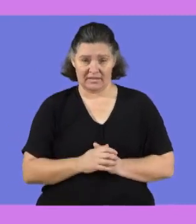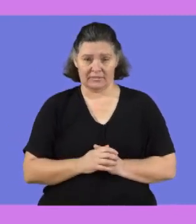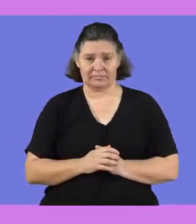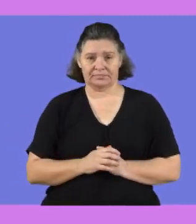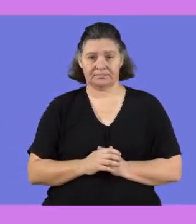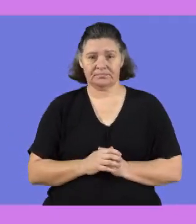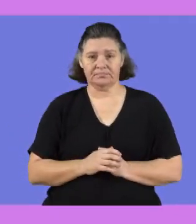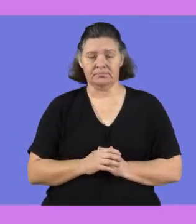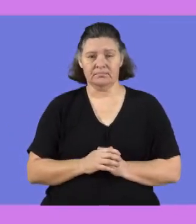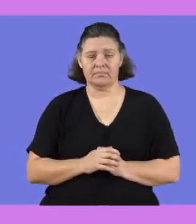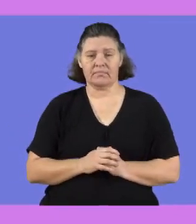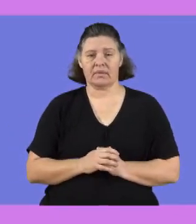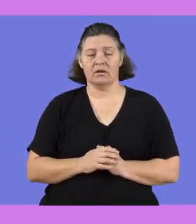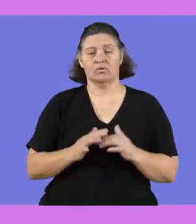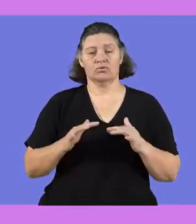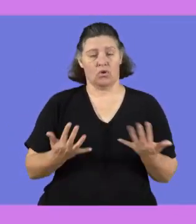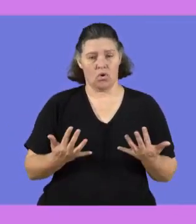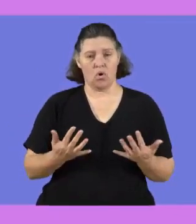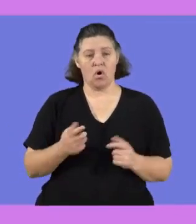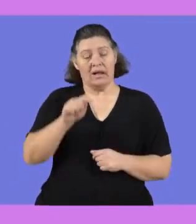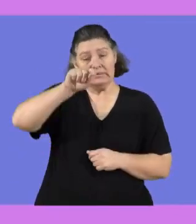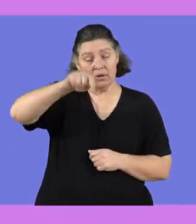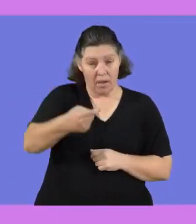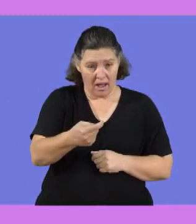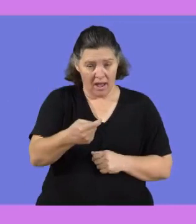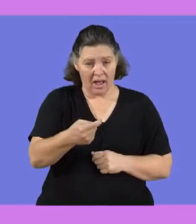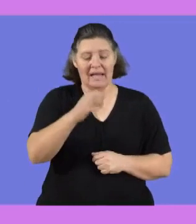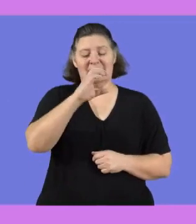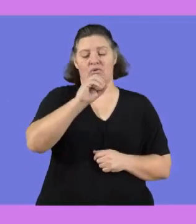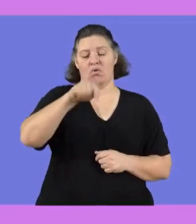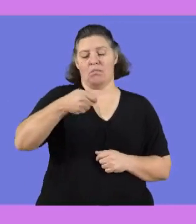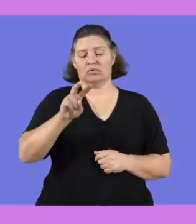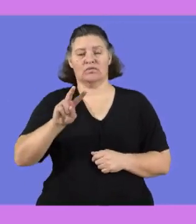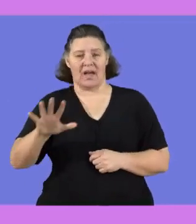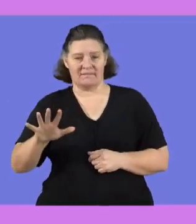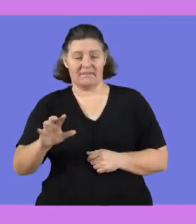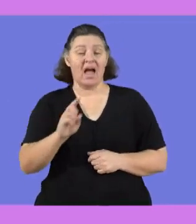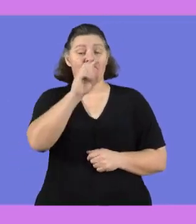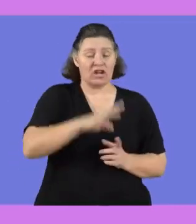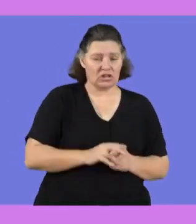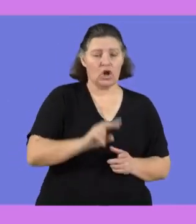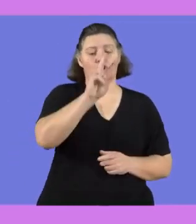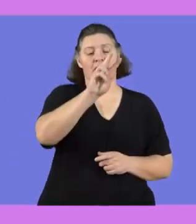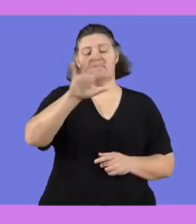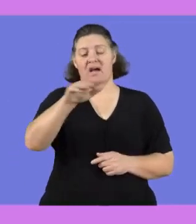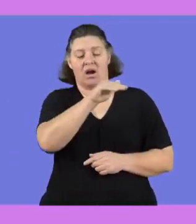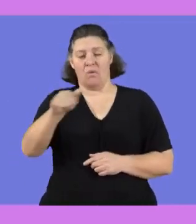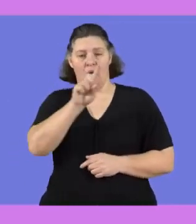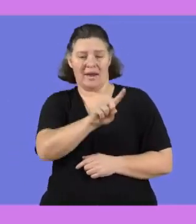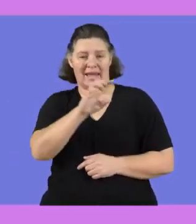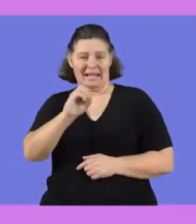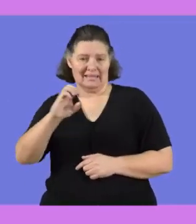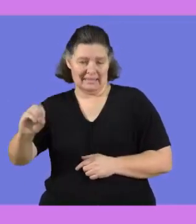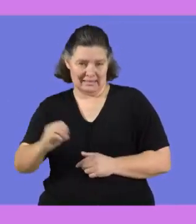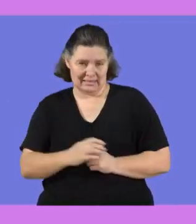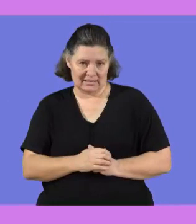is 0.25. So as a decimal is 0.25. As a fraction is 25 out